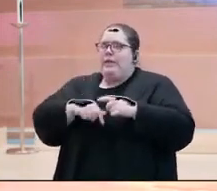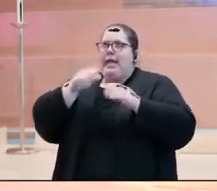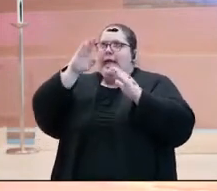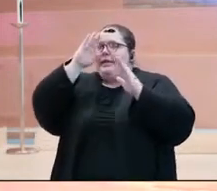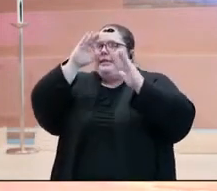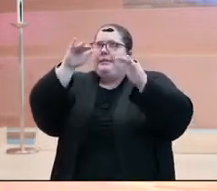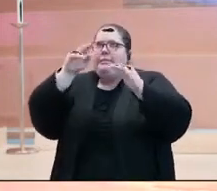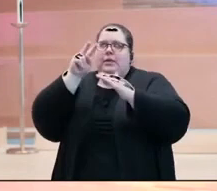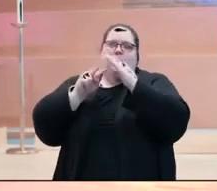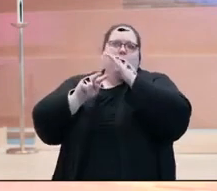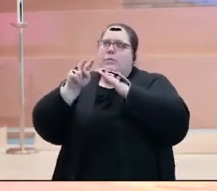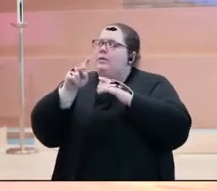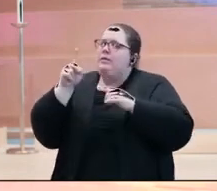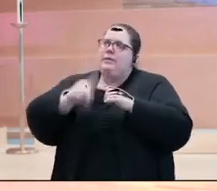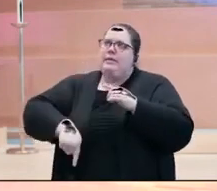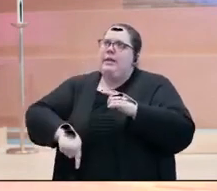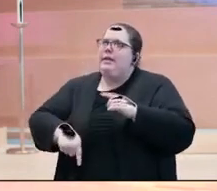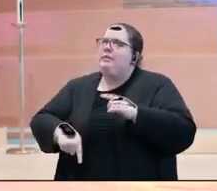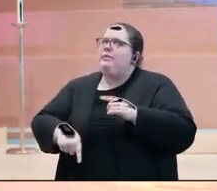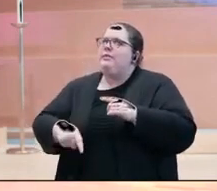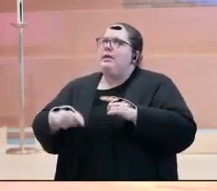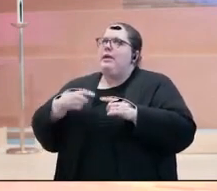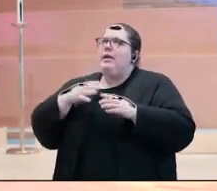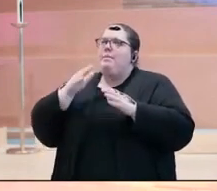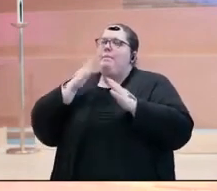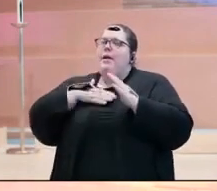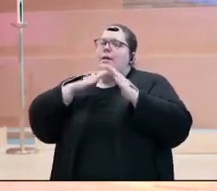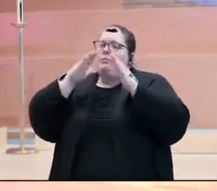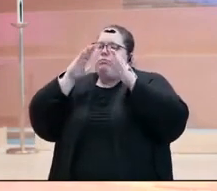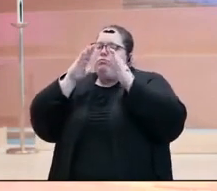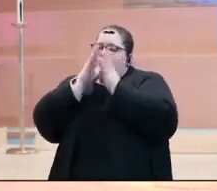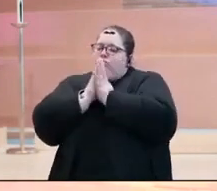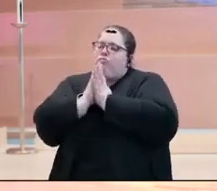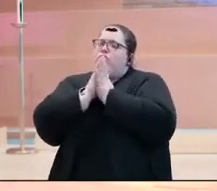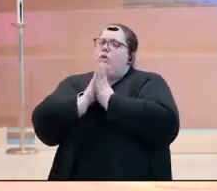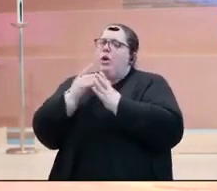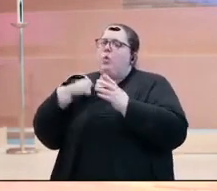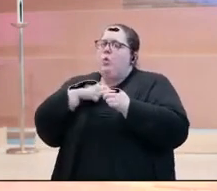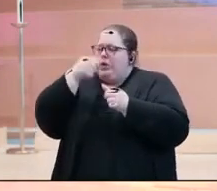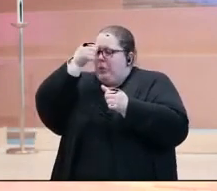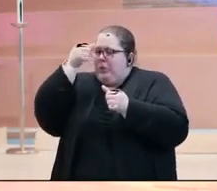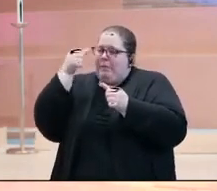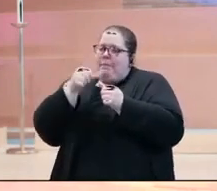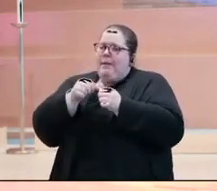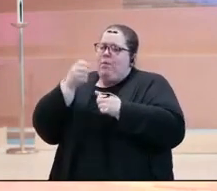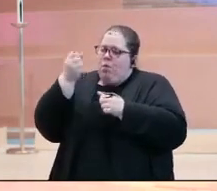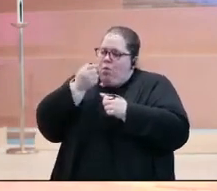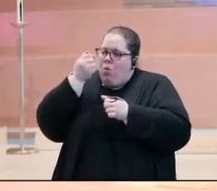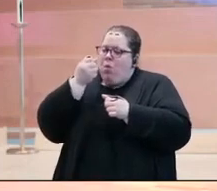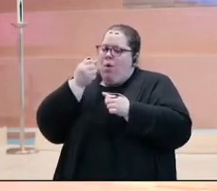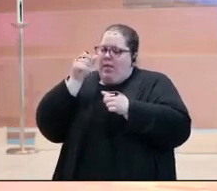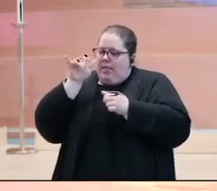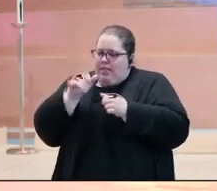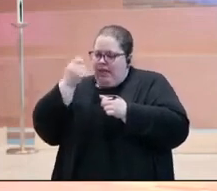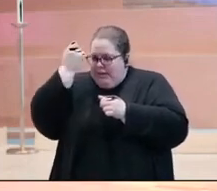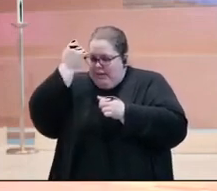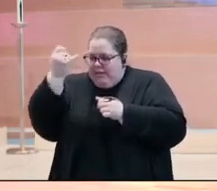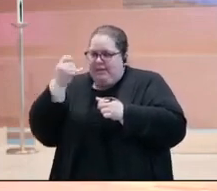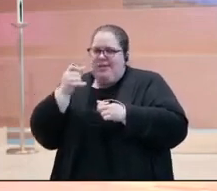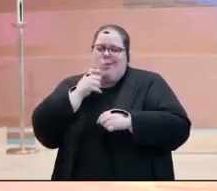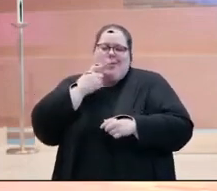ways. And I pray, Father, that we would not lose sight of that, that we would not lose hold of that, that we would not simply come and receive this